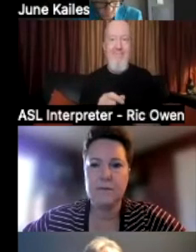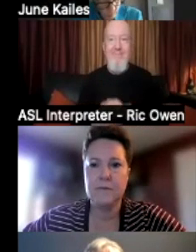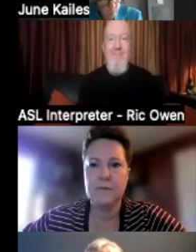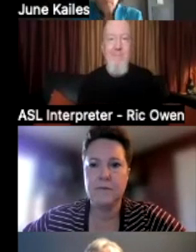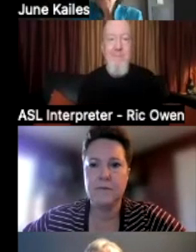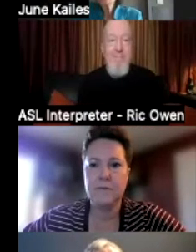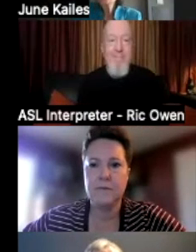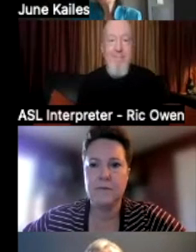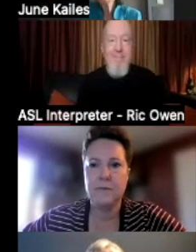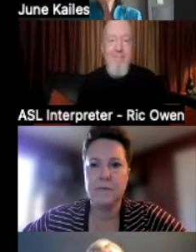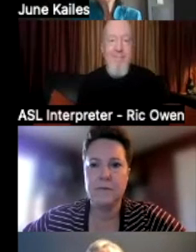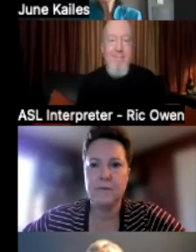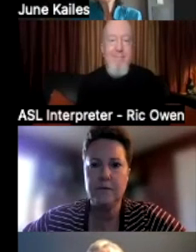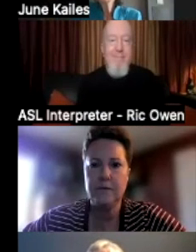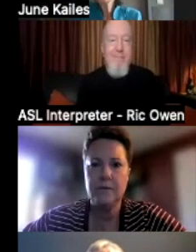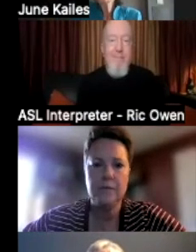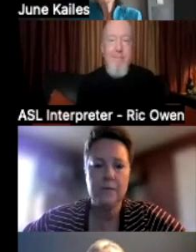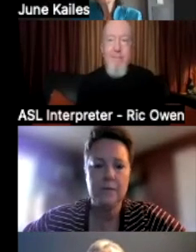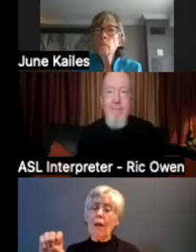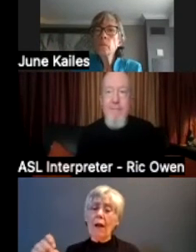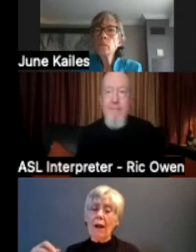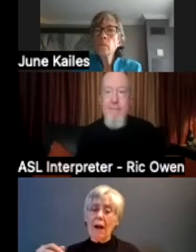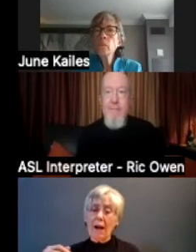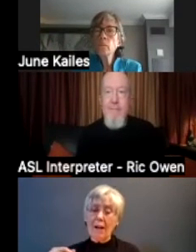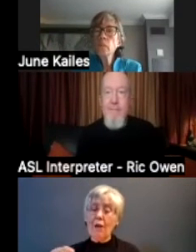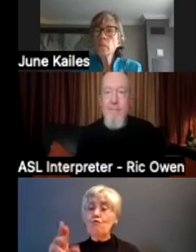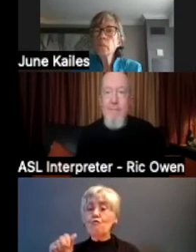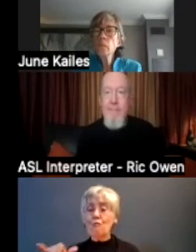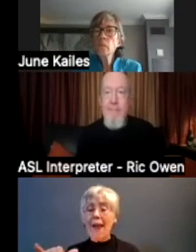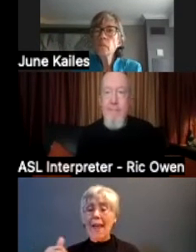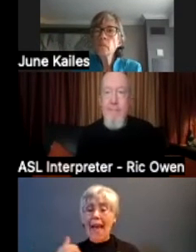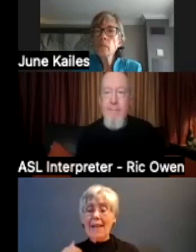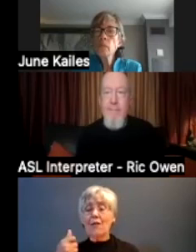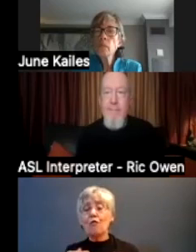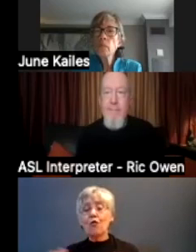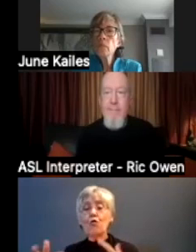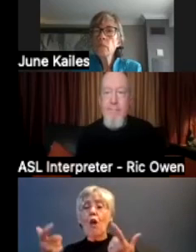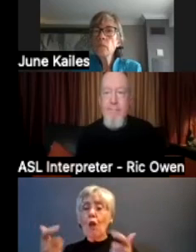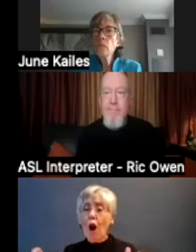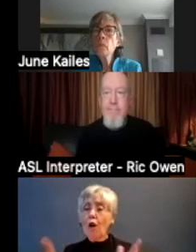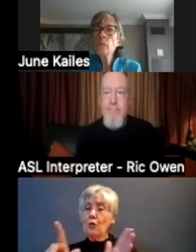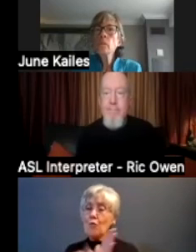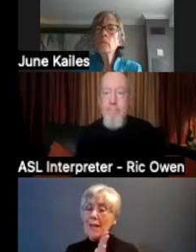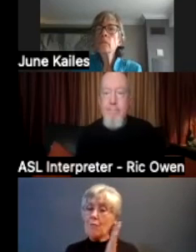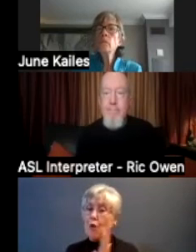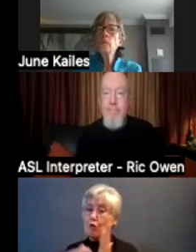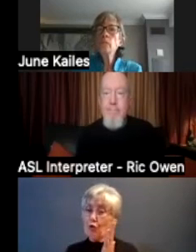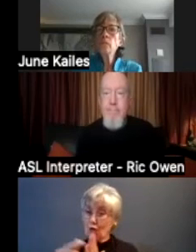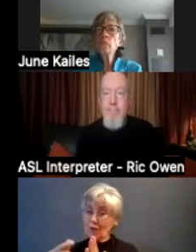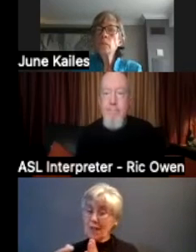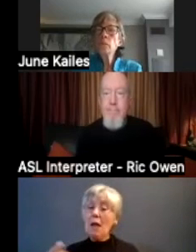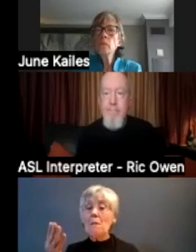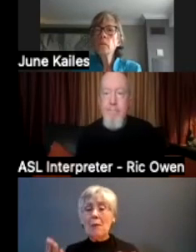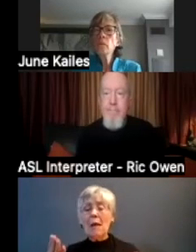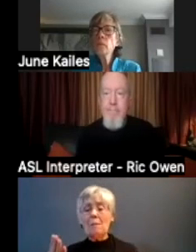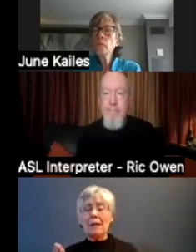This is Cole. Ready.gov has a few large print brochures, maybe some other